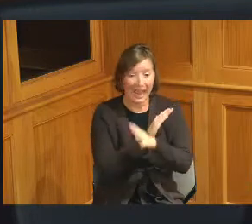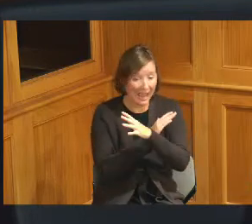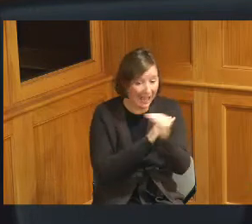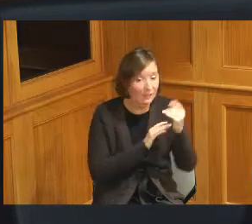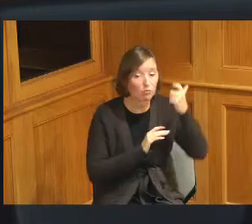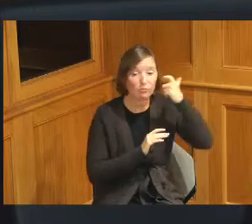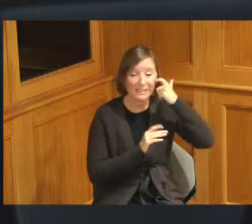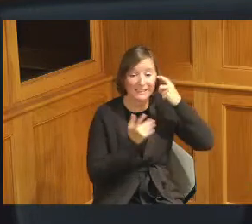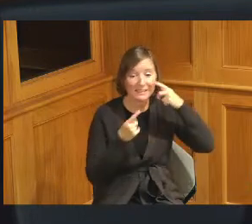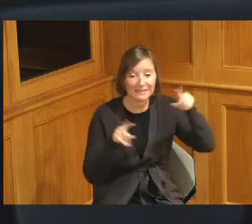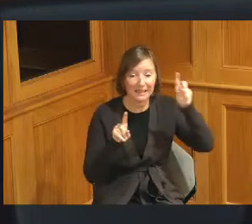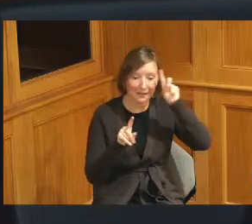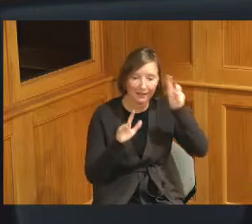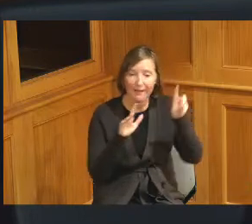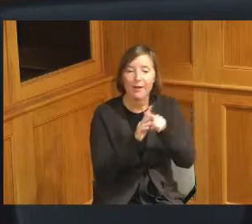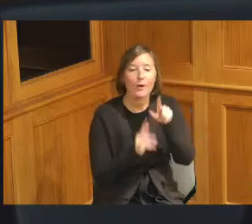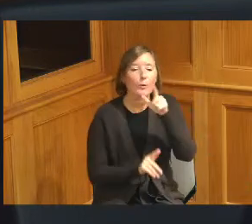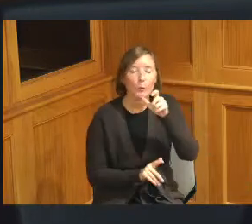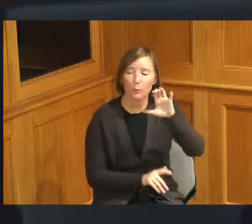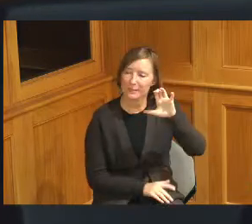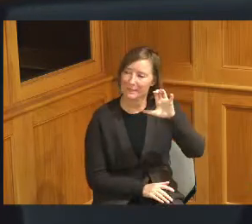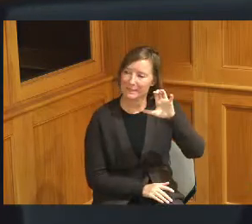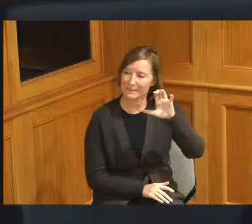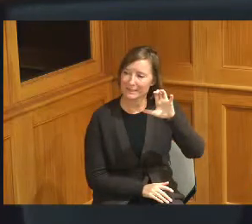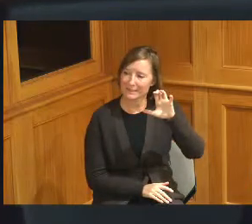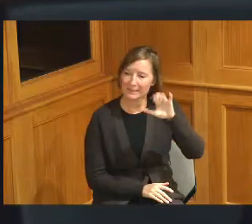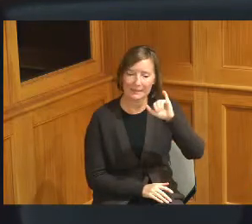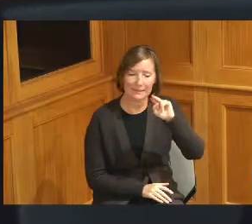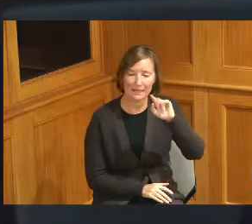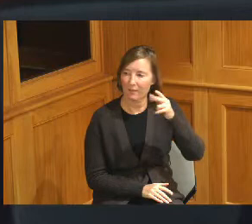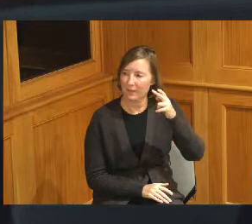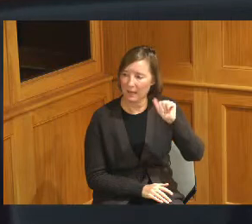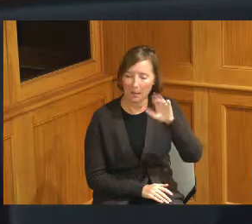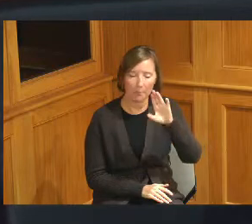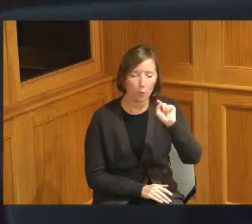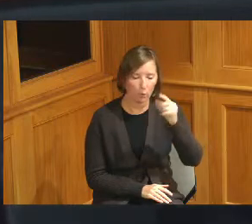Cynthia Booth comes to mind up just North